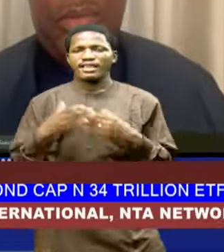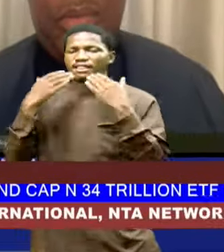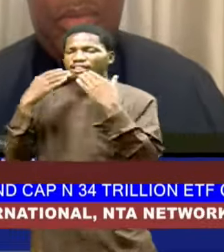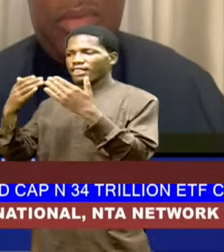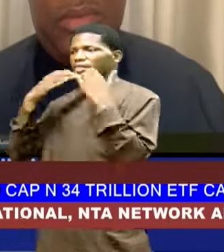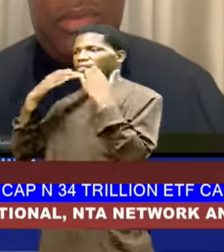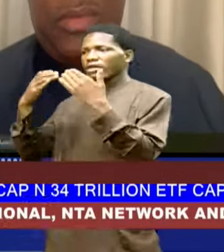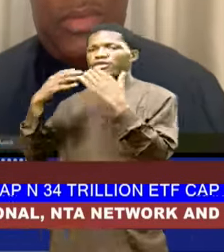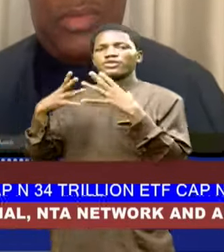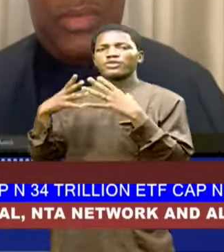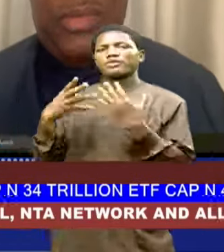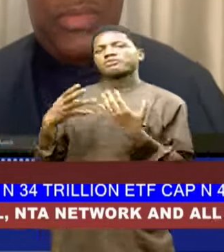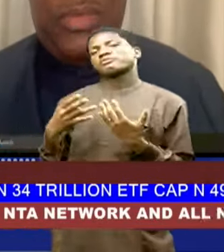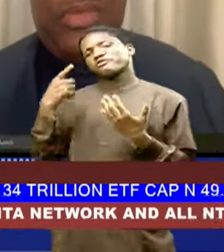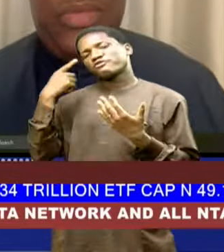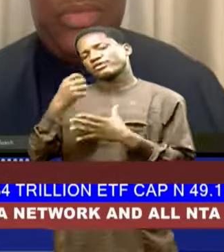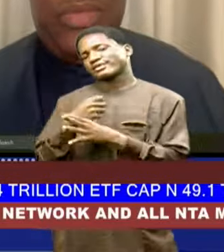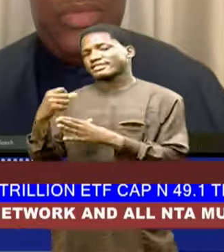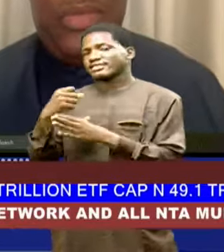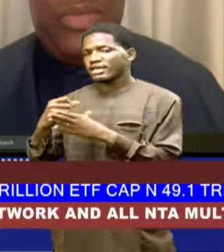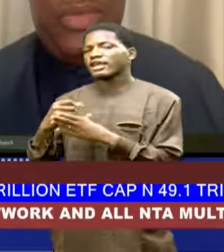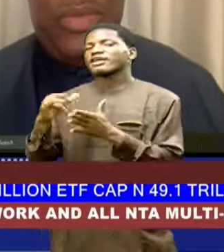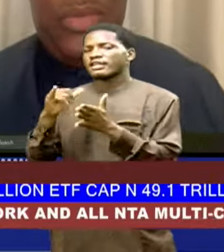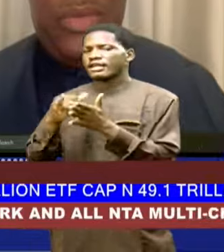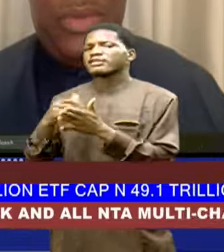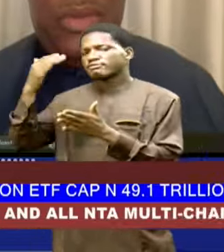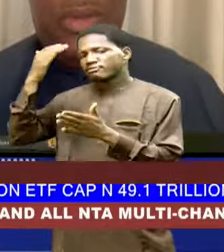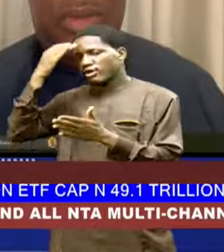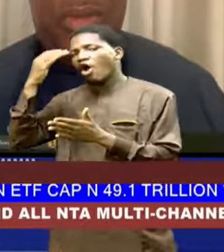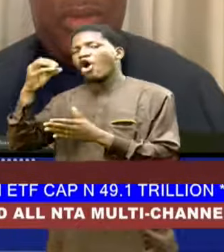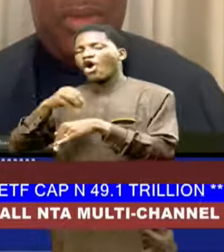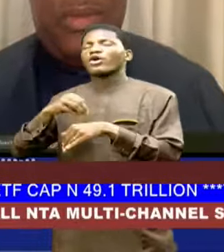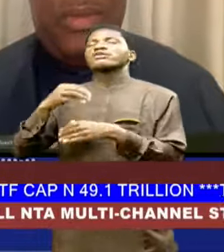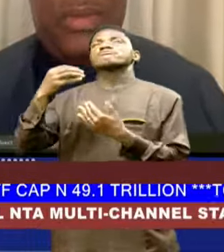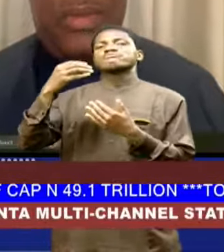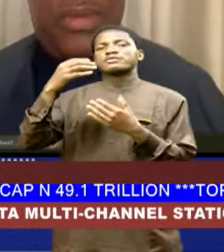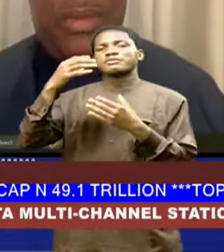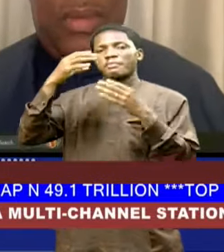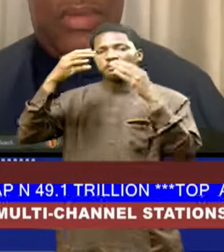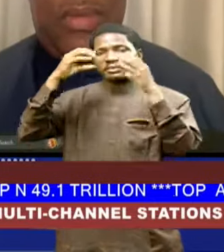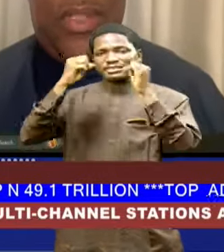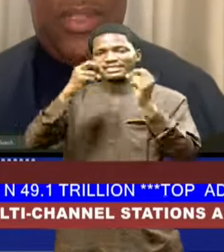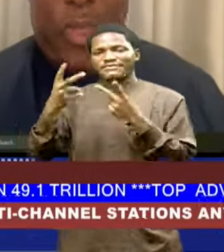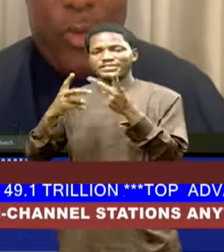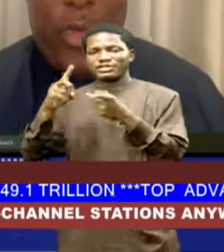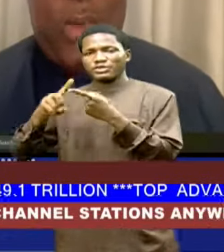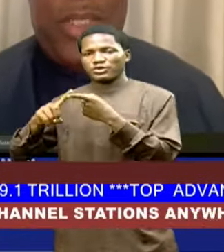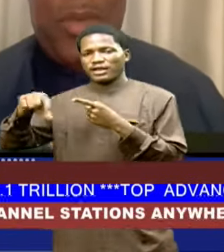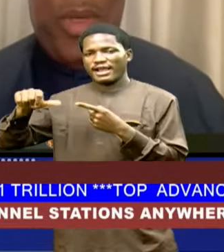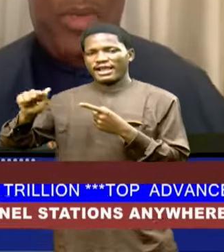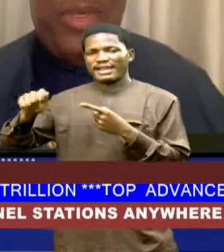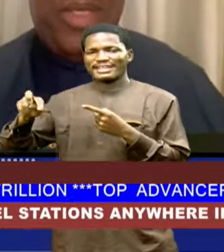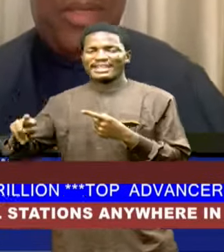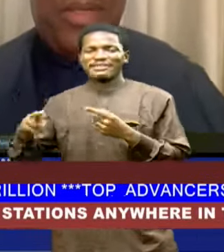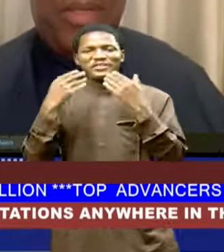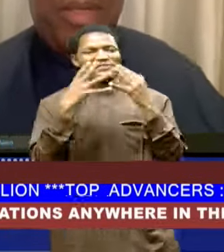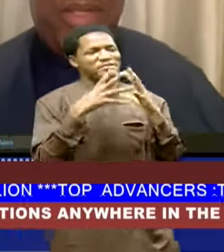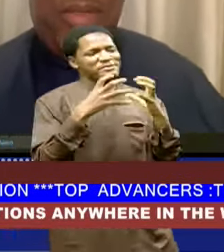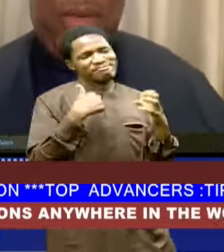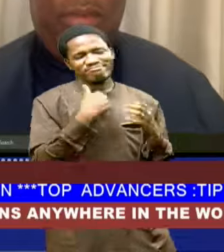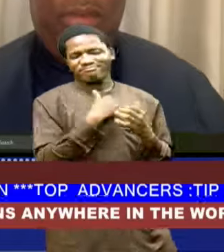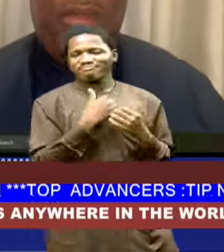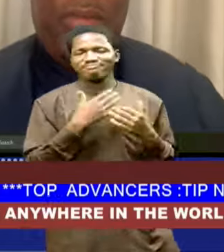Mr. Rabiu, for sharing those insights on the president's visit to Qatar. Thank you very much. It's been my pleasure.